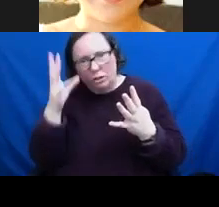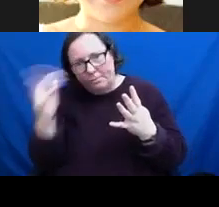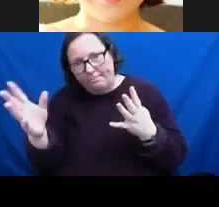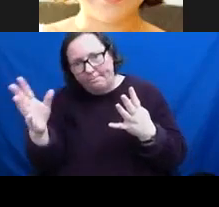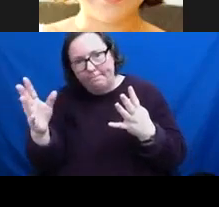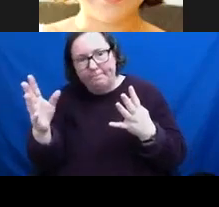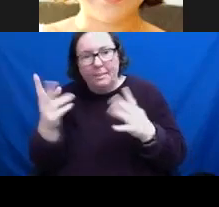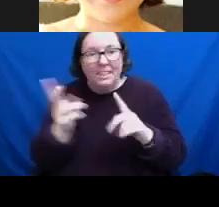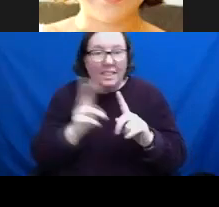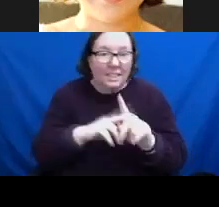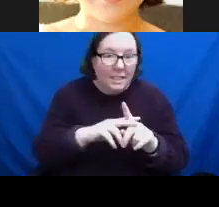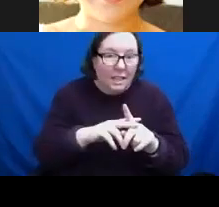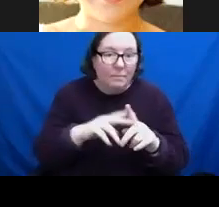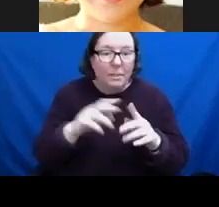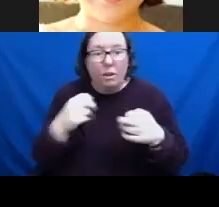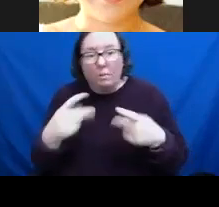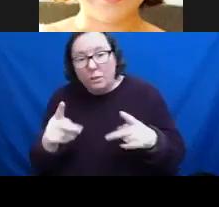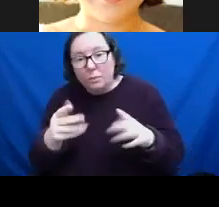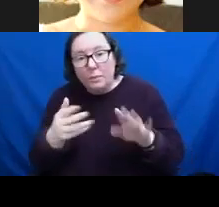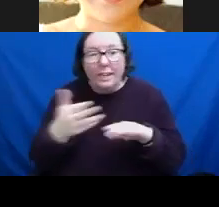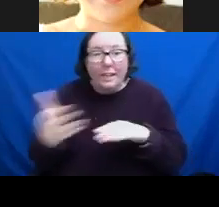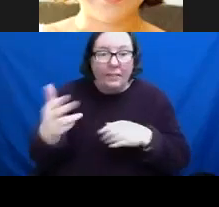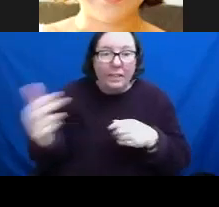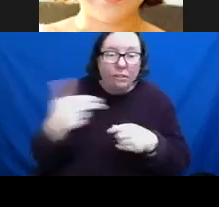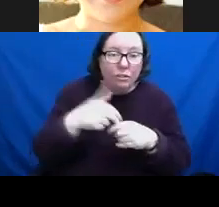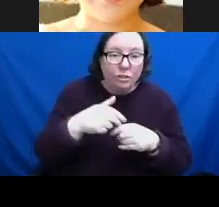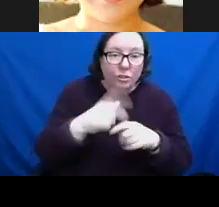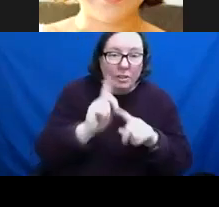about assignment opportunities, about invitations.